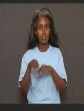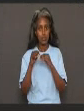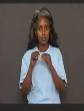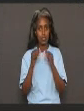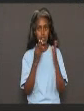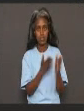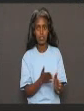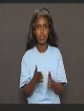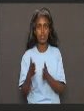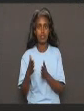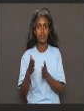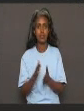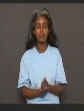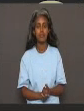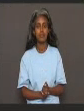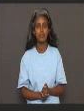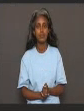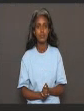Students, let's get ready.